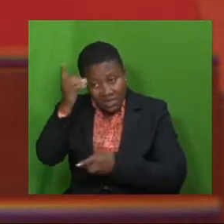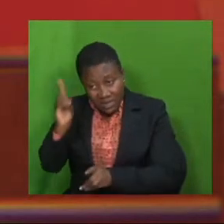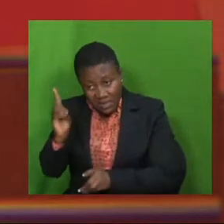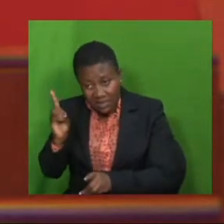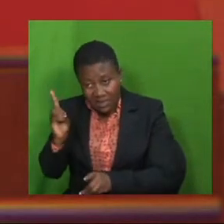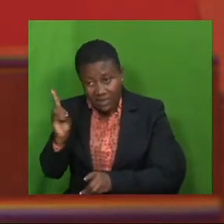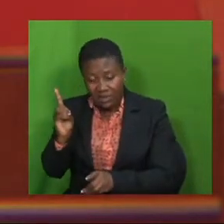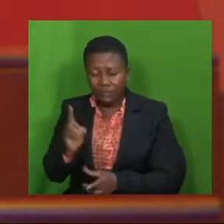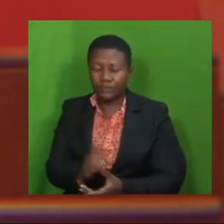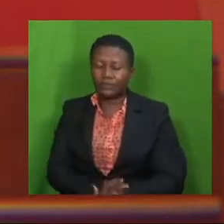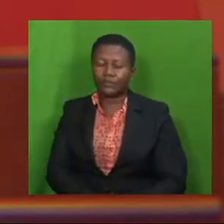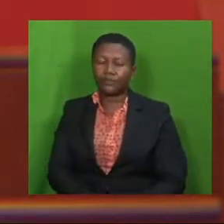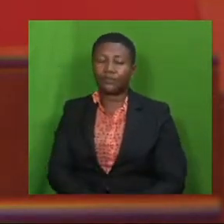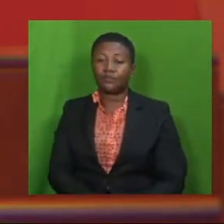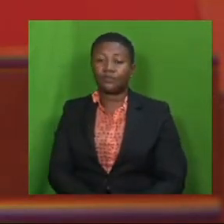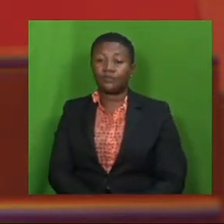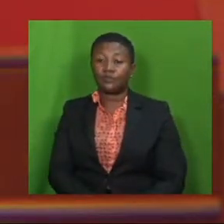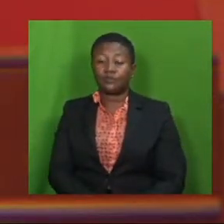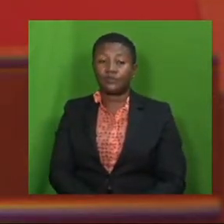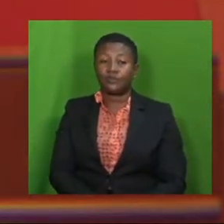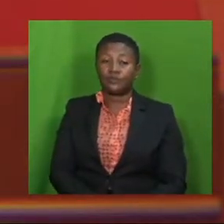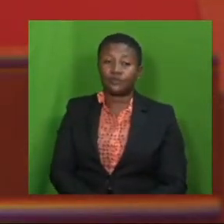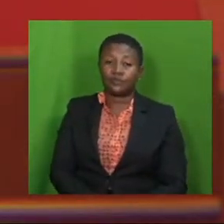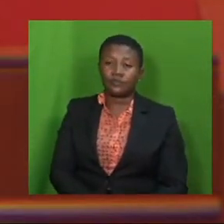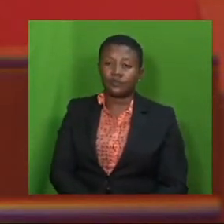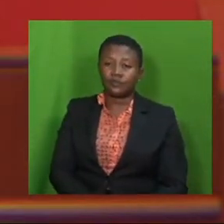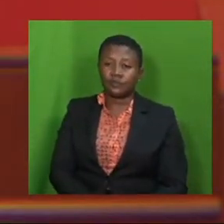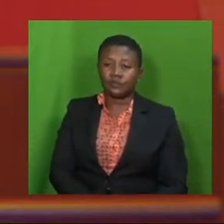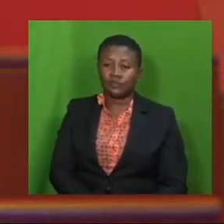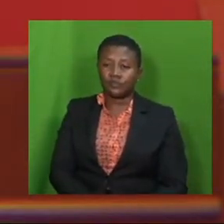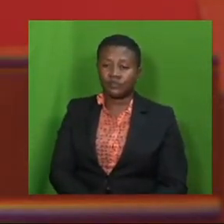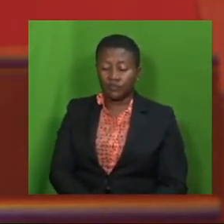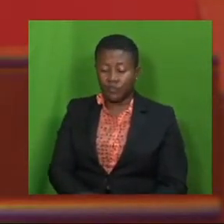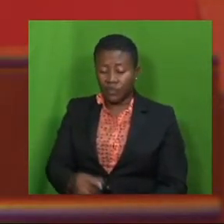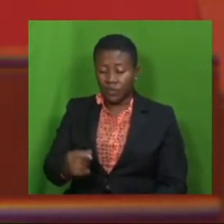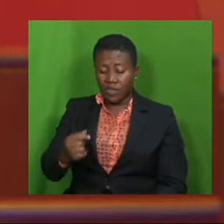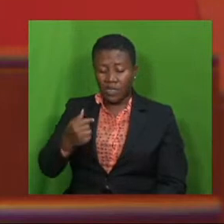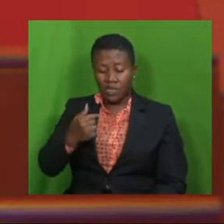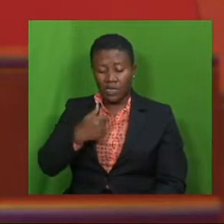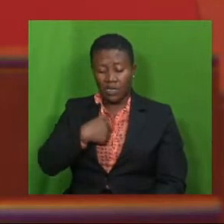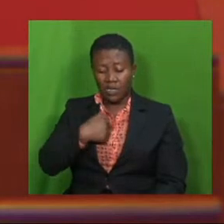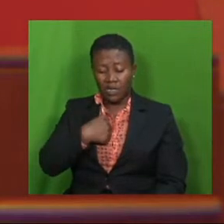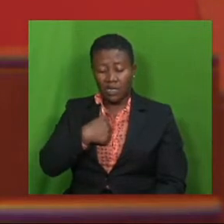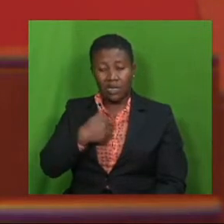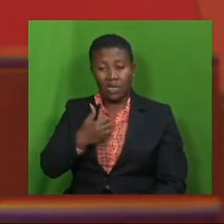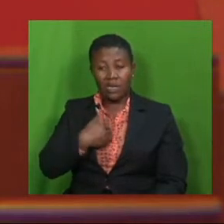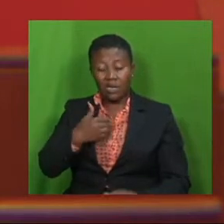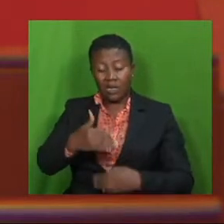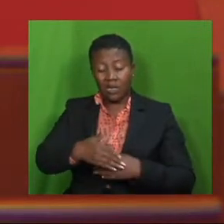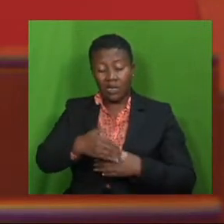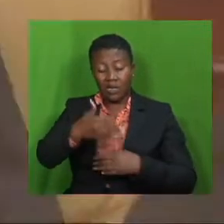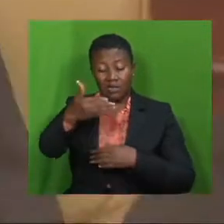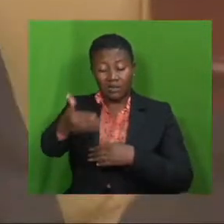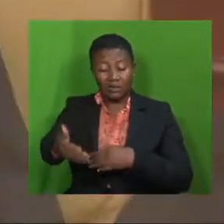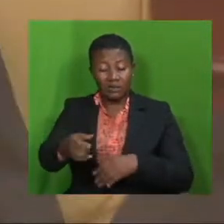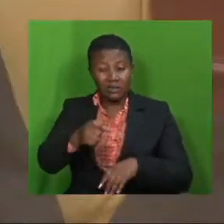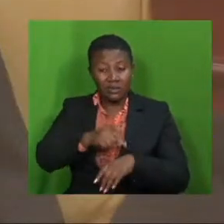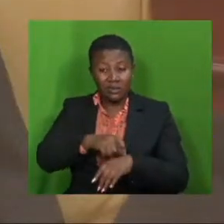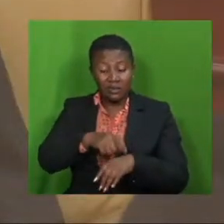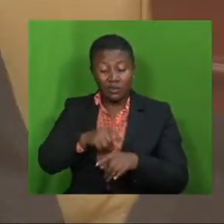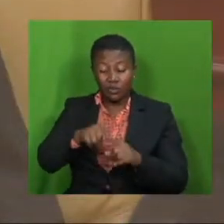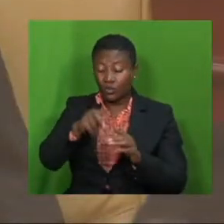attendance. Honorable members, I have expended time to read out these various provisions relating to attendance to